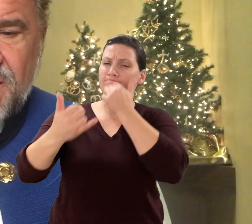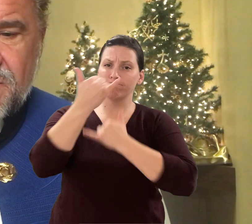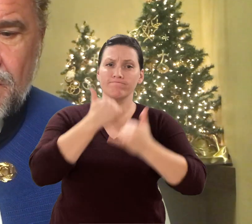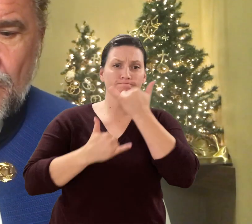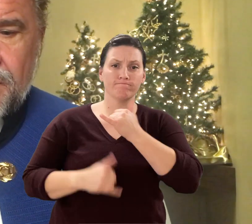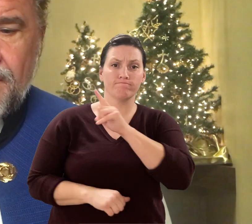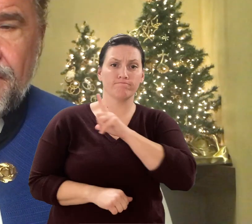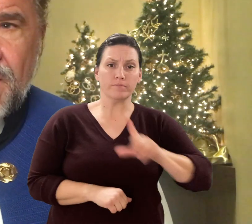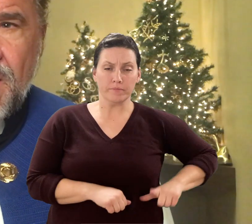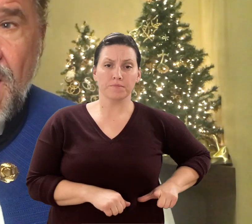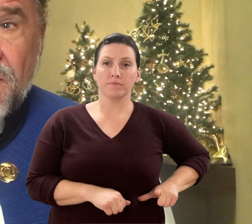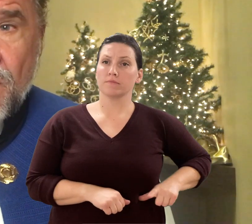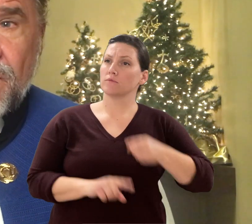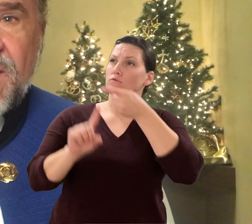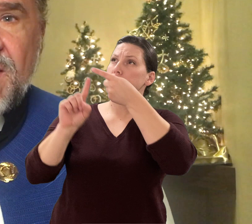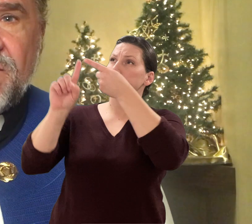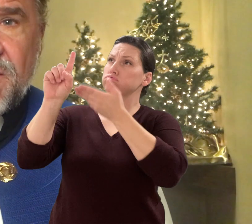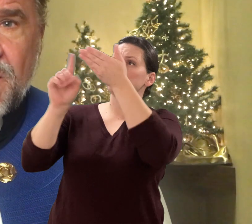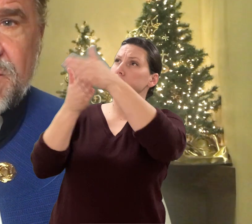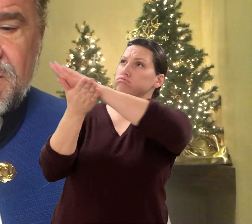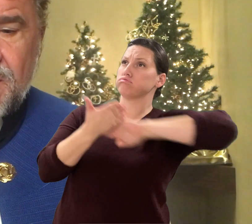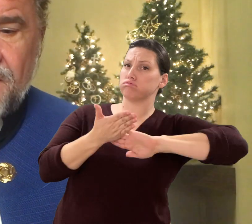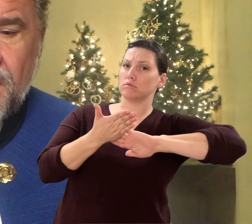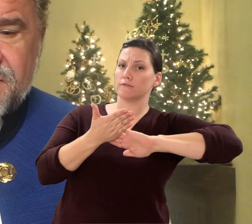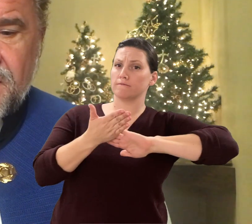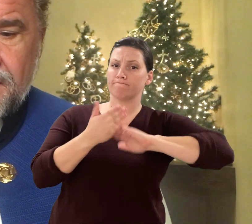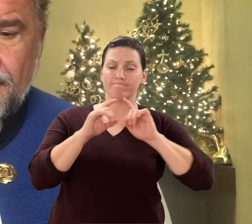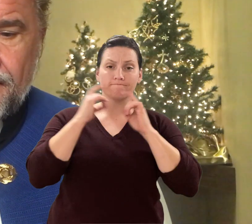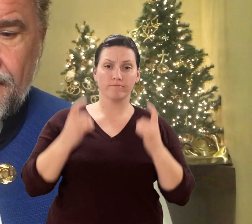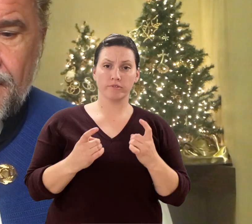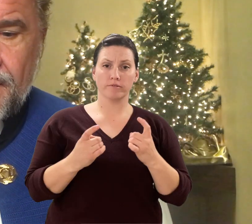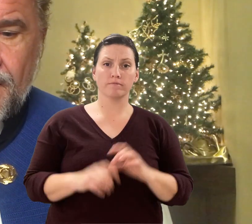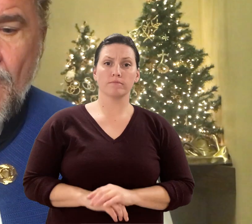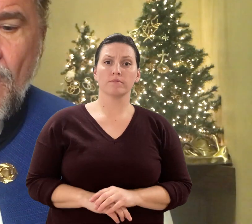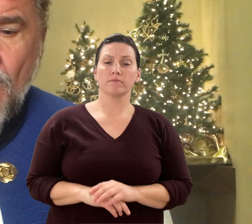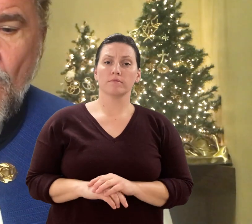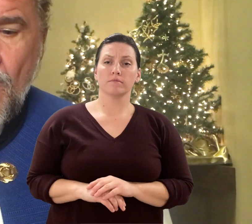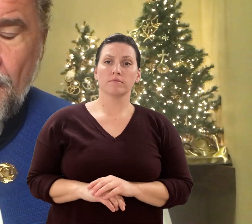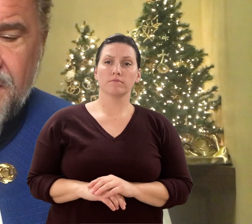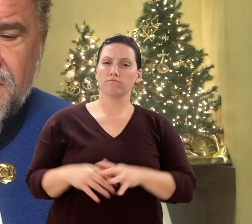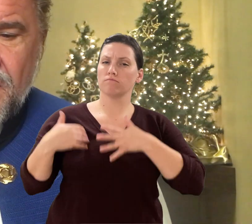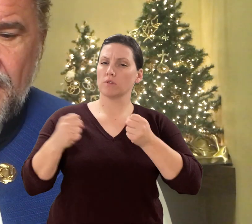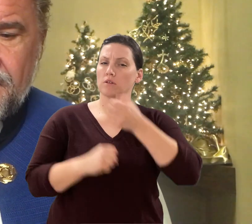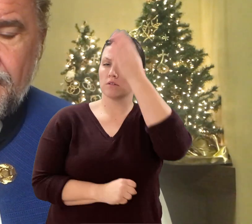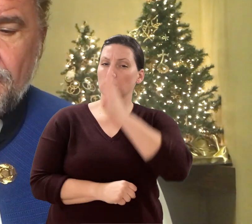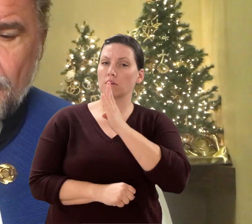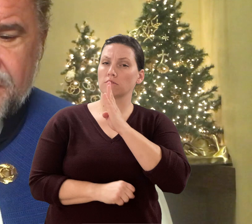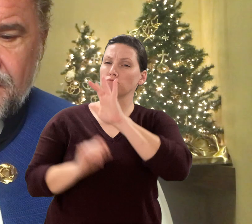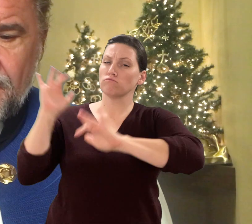transgressions unto the Lord, and you forgave the iniquity of my sin. O Almighty